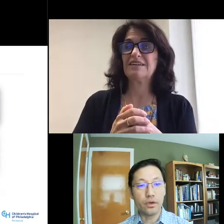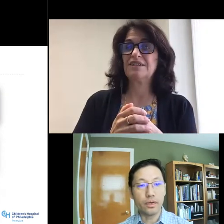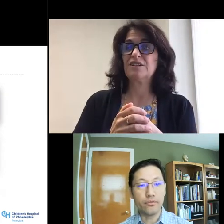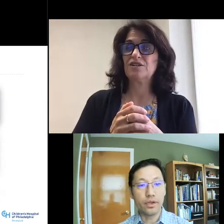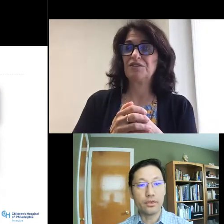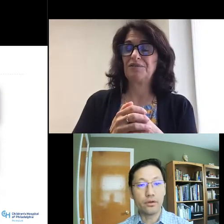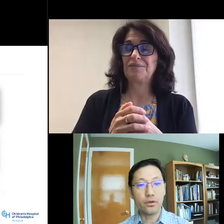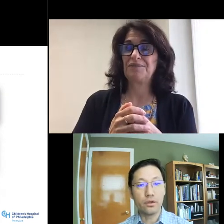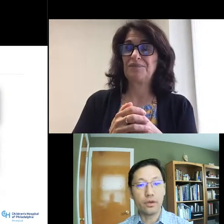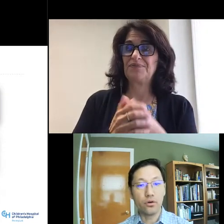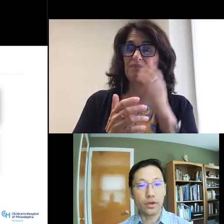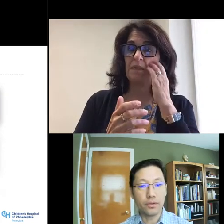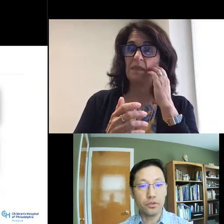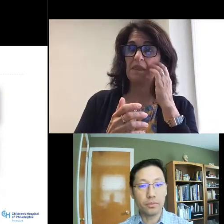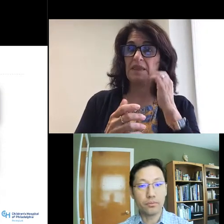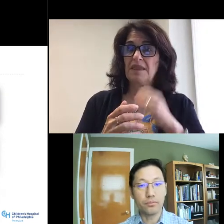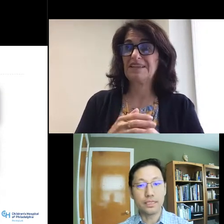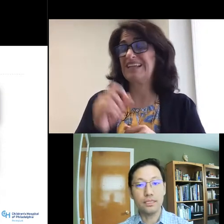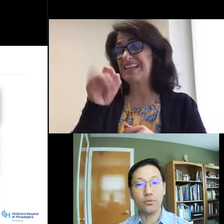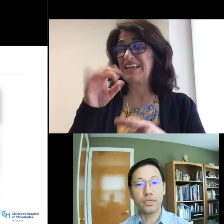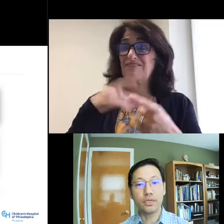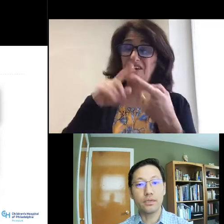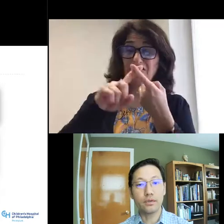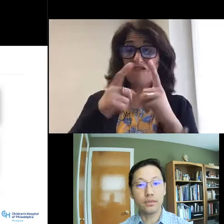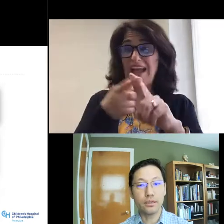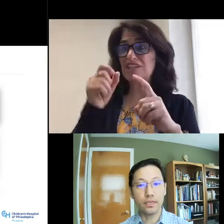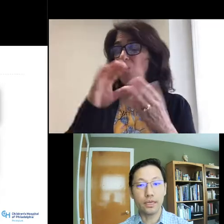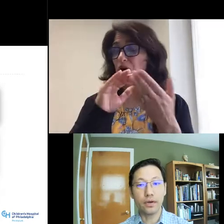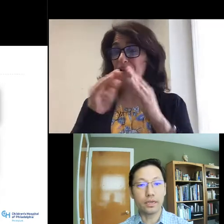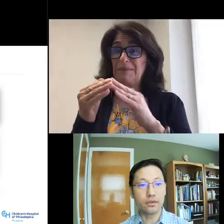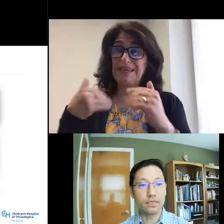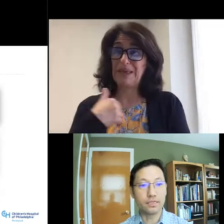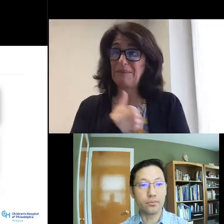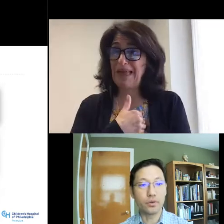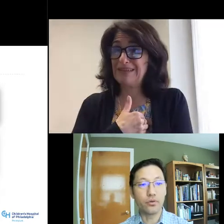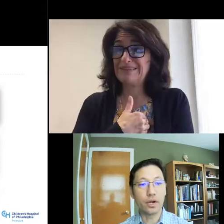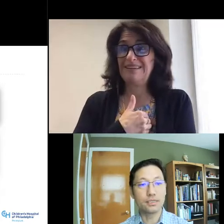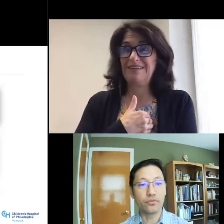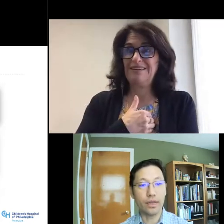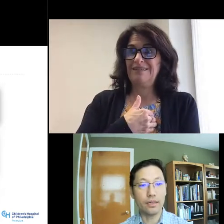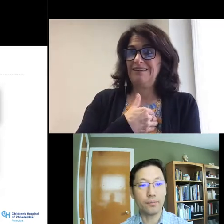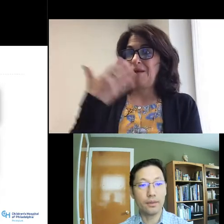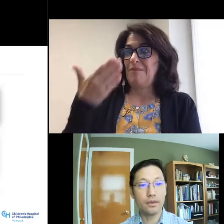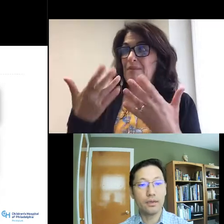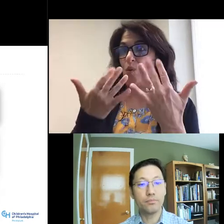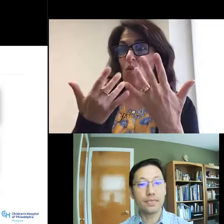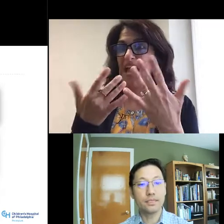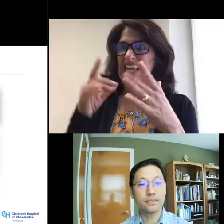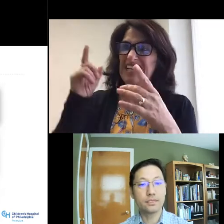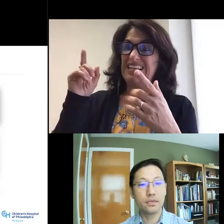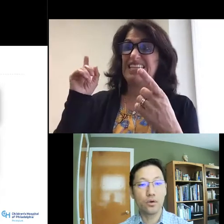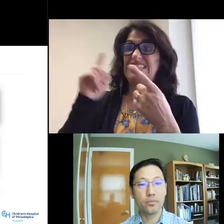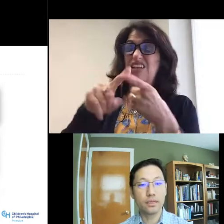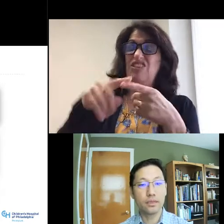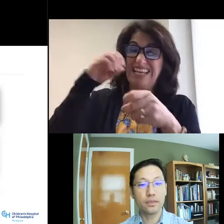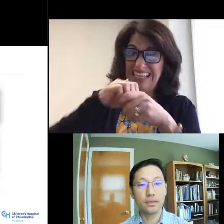effort, a friend or a community member may still wait until they are in crisis before asking for help. By